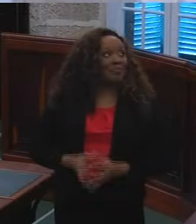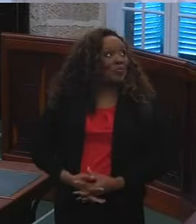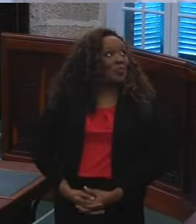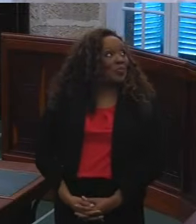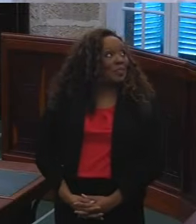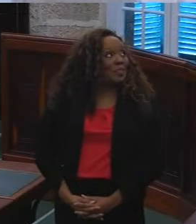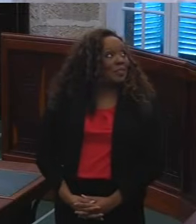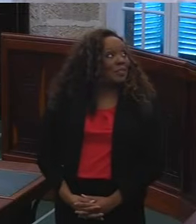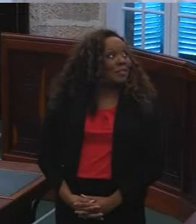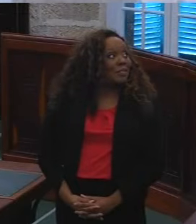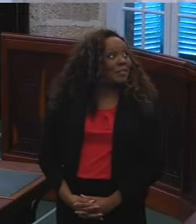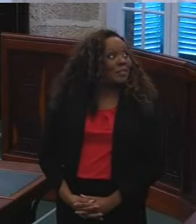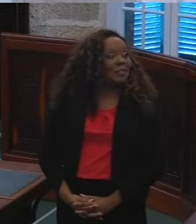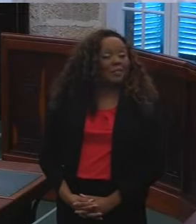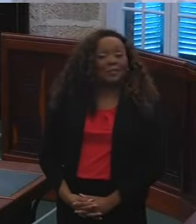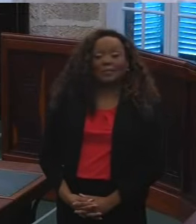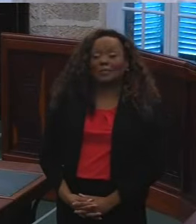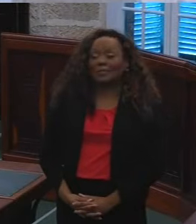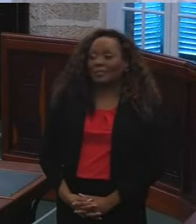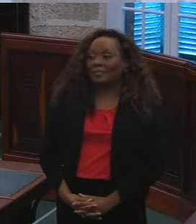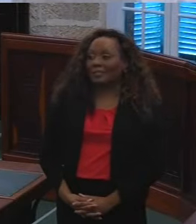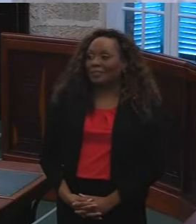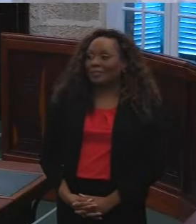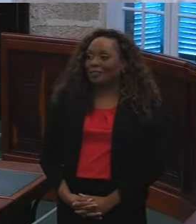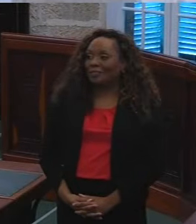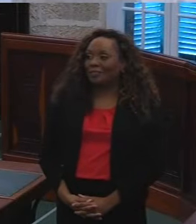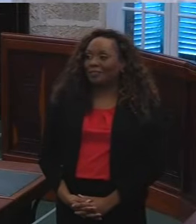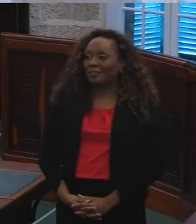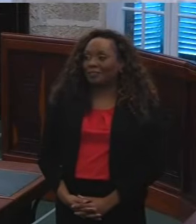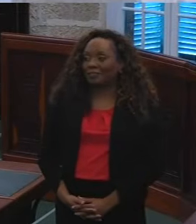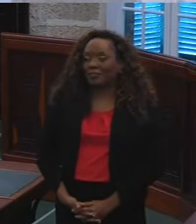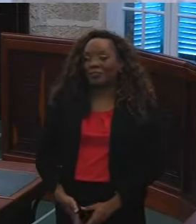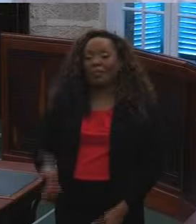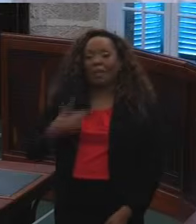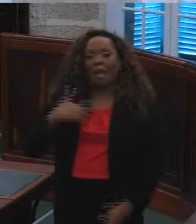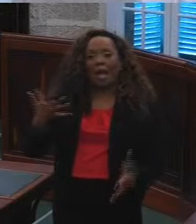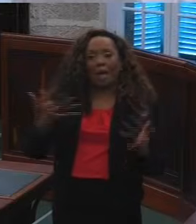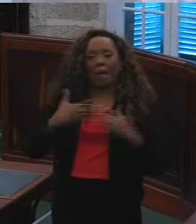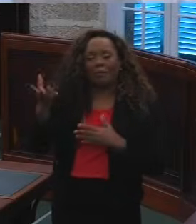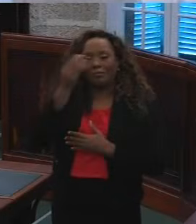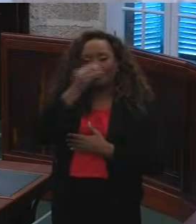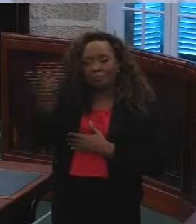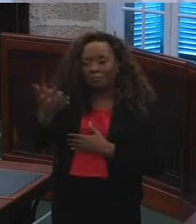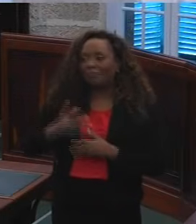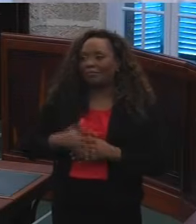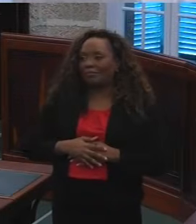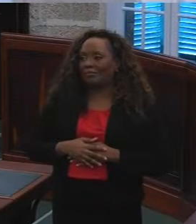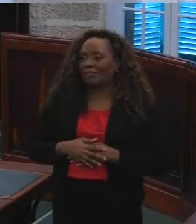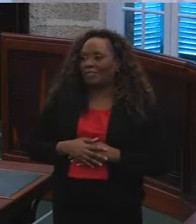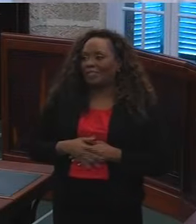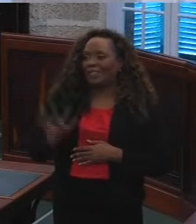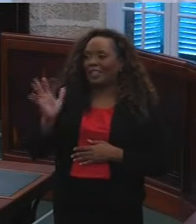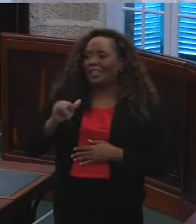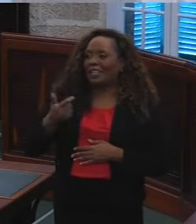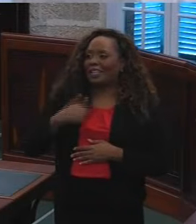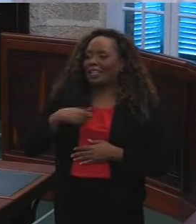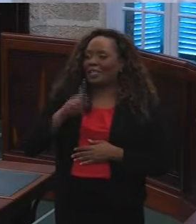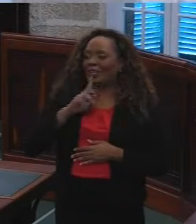earshot that rather than strangely ironic, I would say, on the contrary, it is the alignment of the perfect stars.